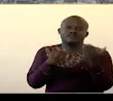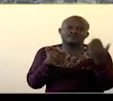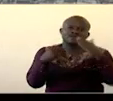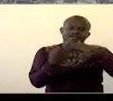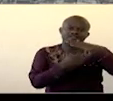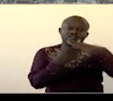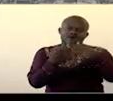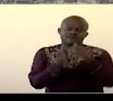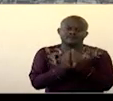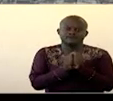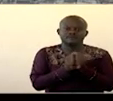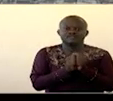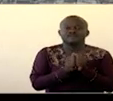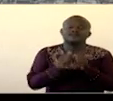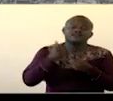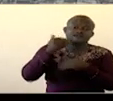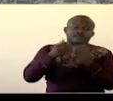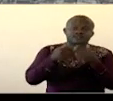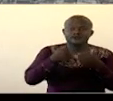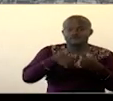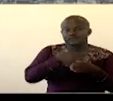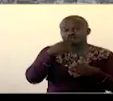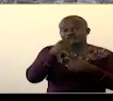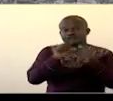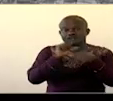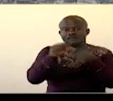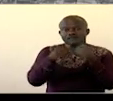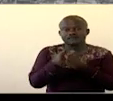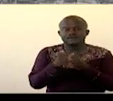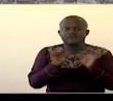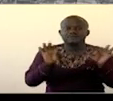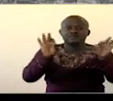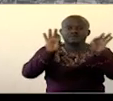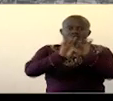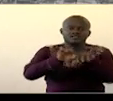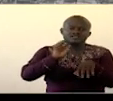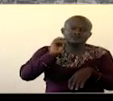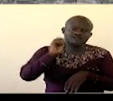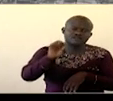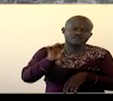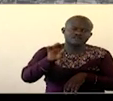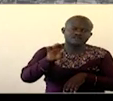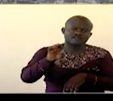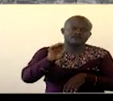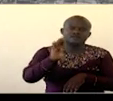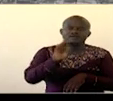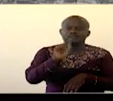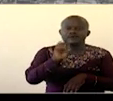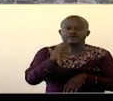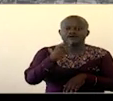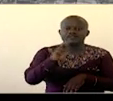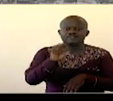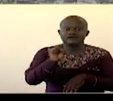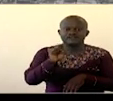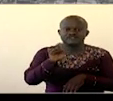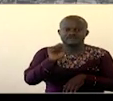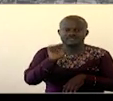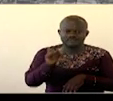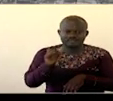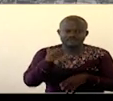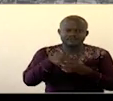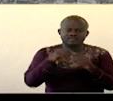environment. Then we have also talked about the importance of biodiversity in terms